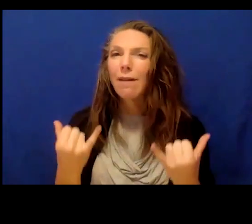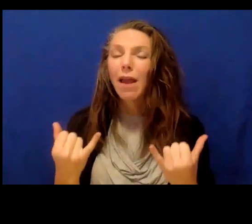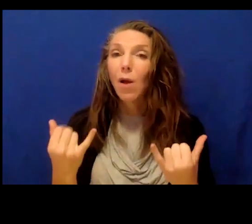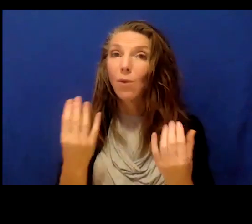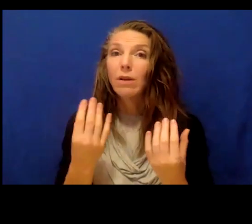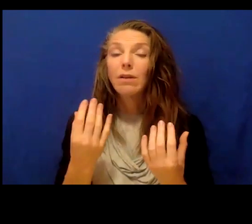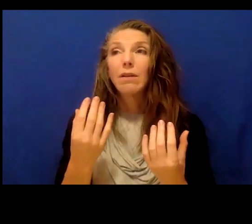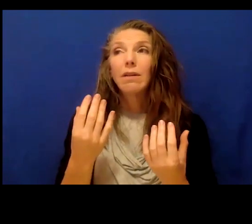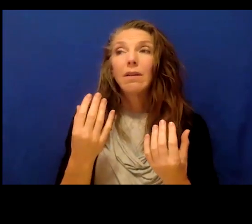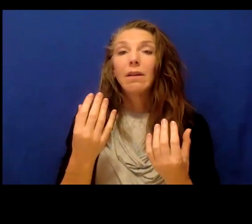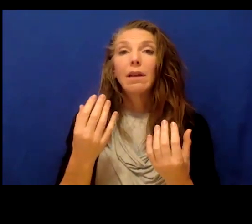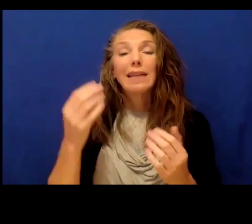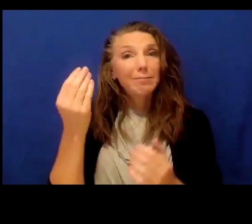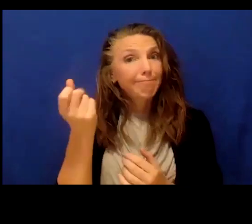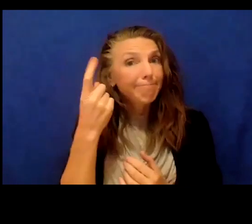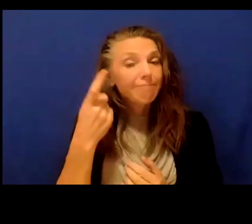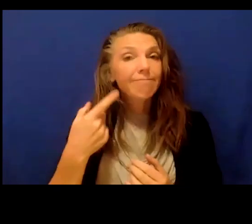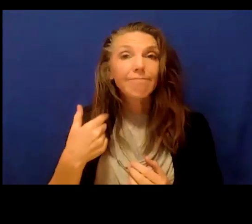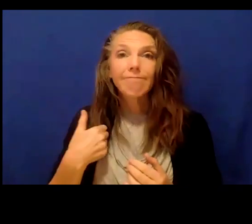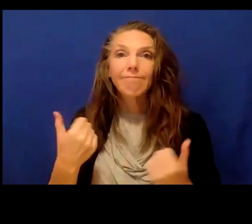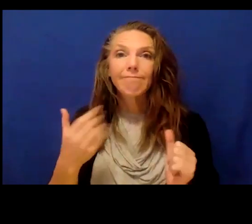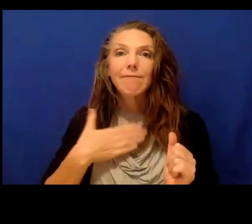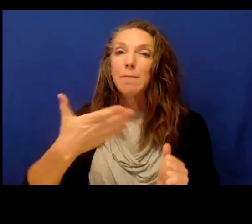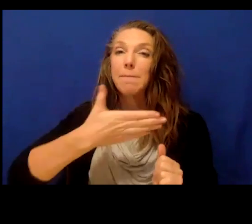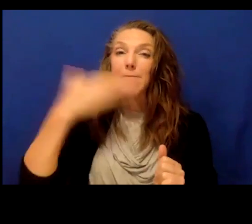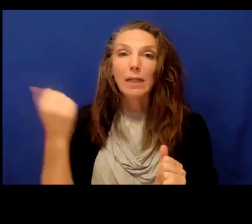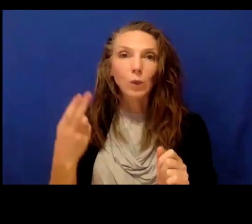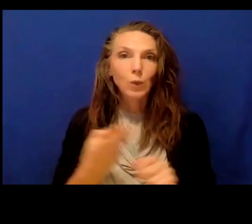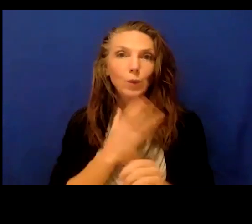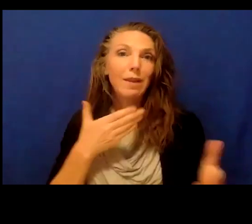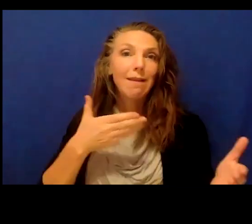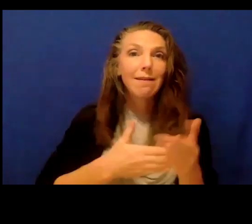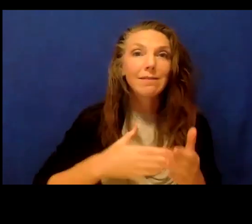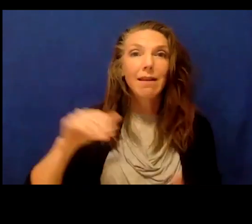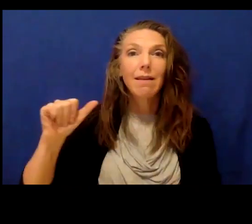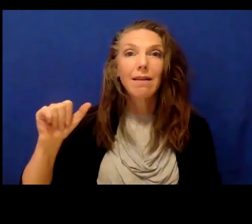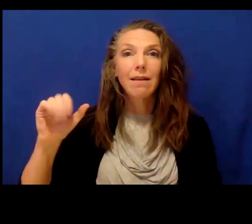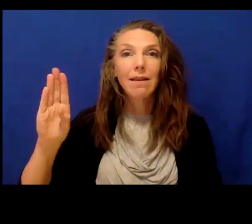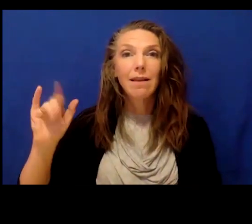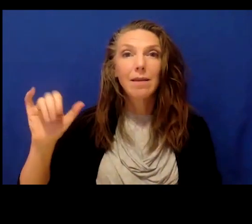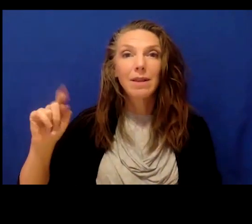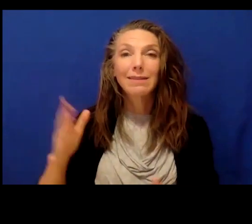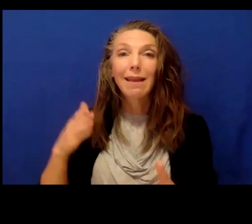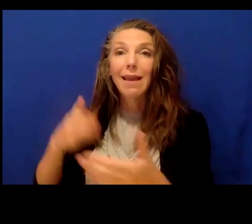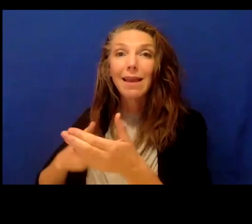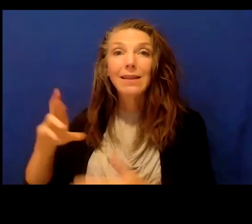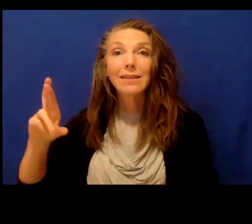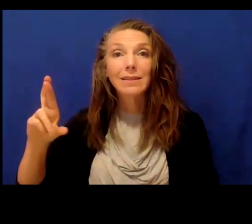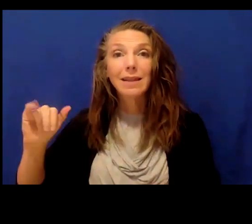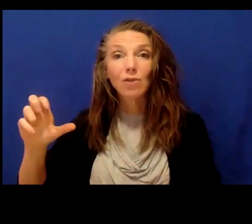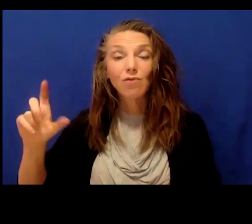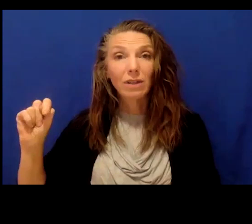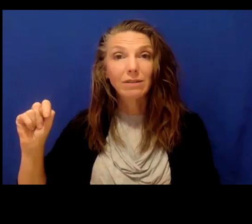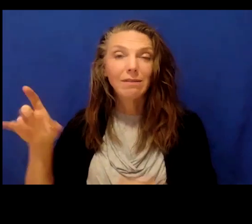that I do my best to use anti-ableist and anti-racist language. So you'll hear me work within